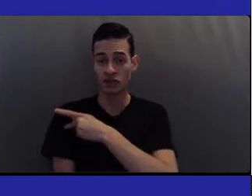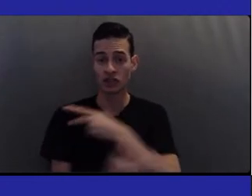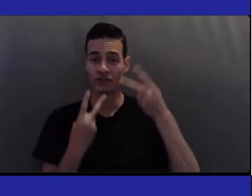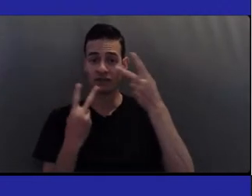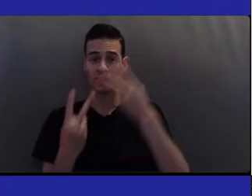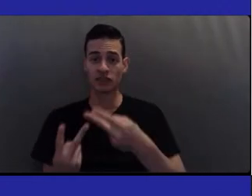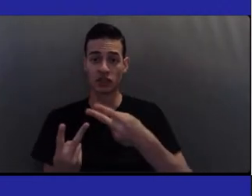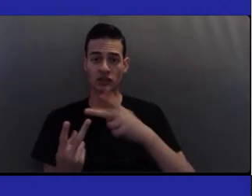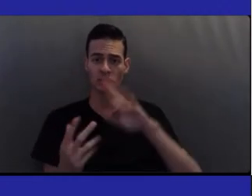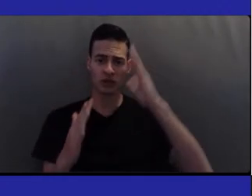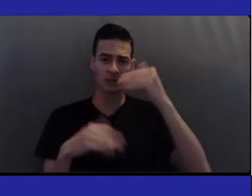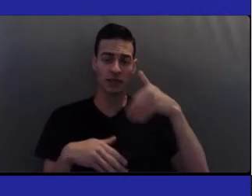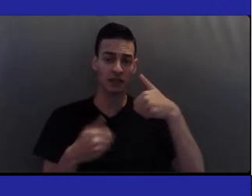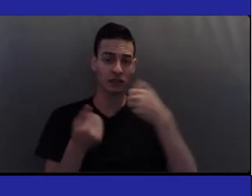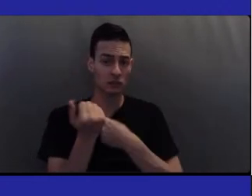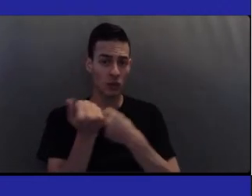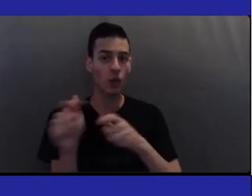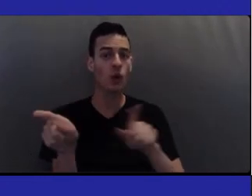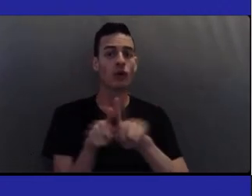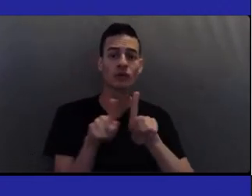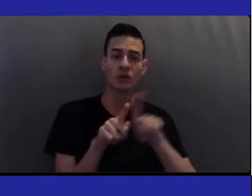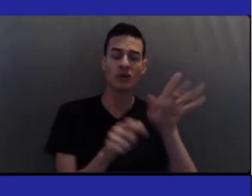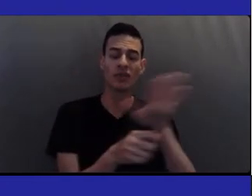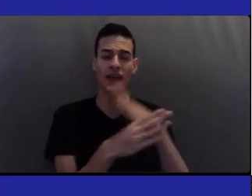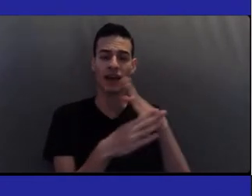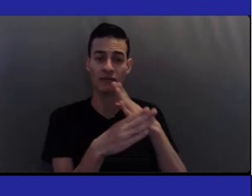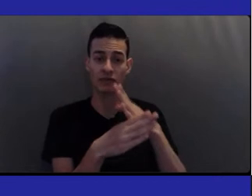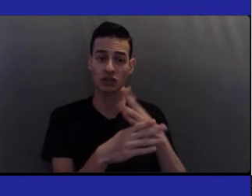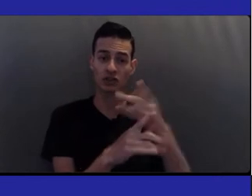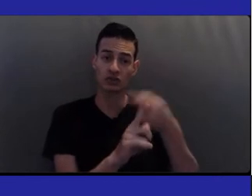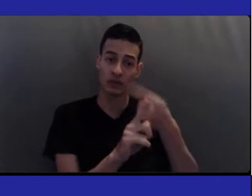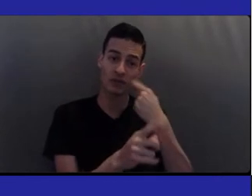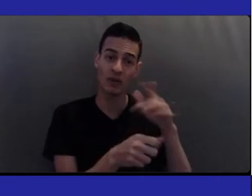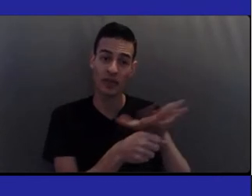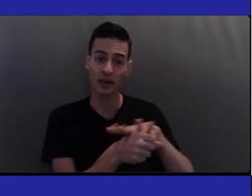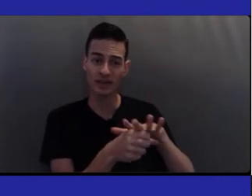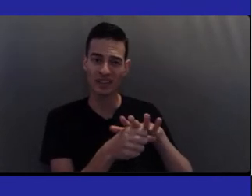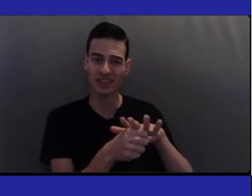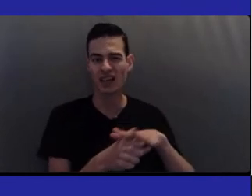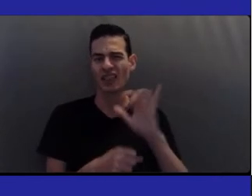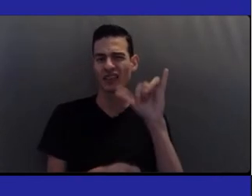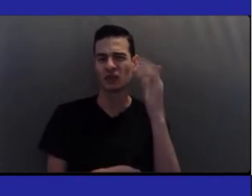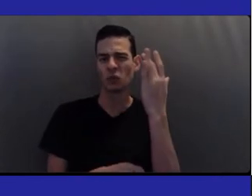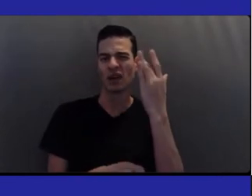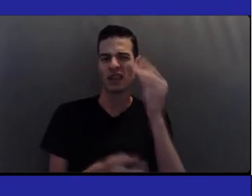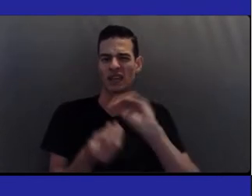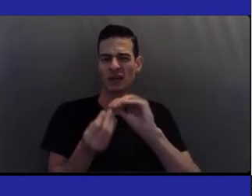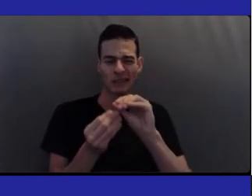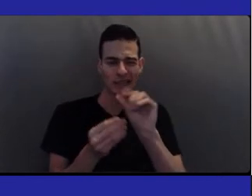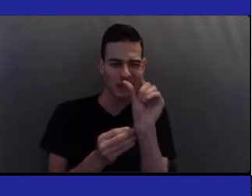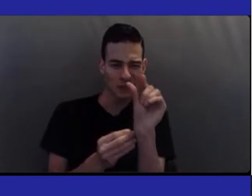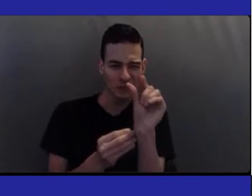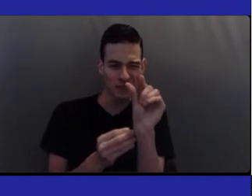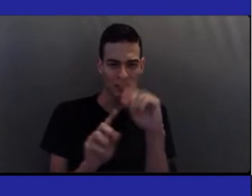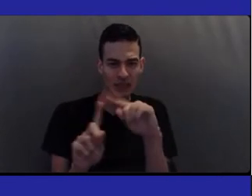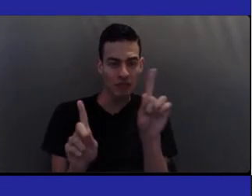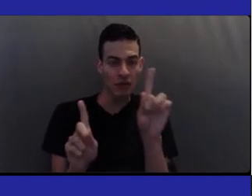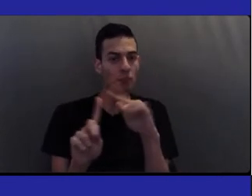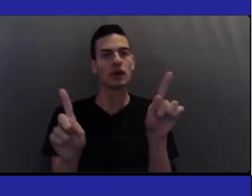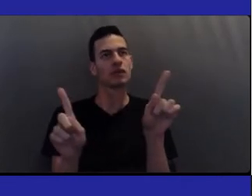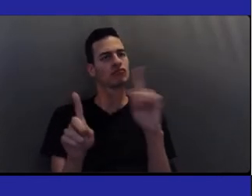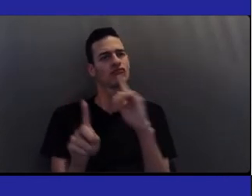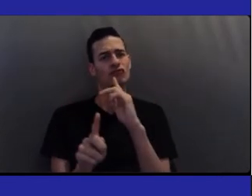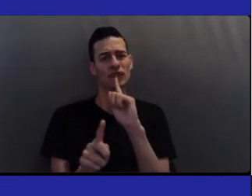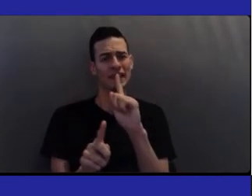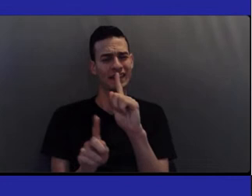the average rents in the area, the terms are slightly different, but quite similar. So I won't go through them in